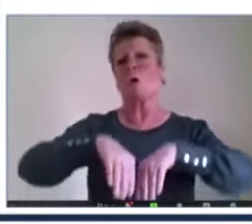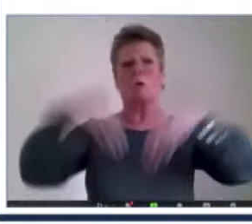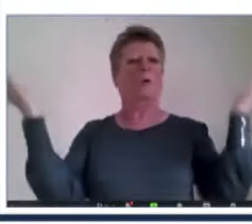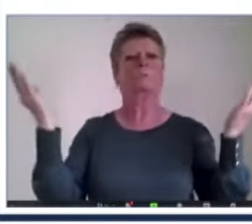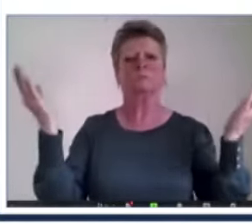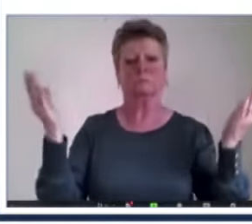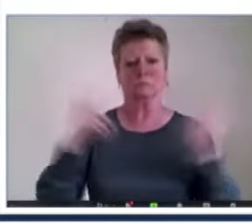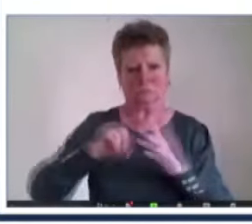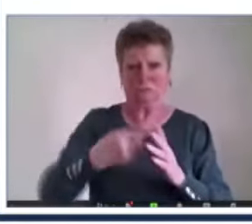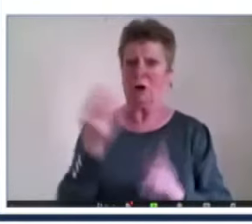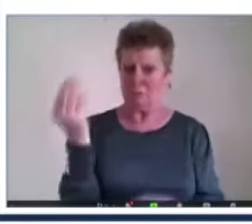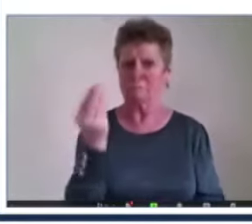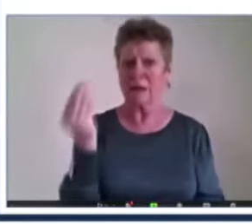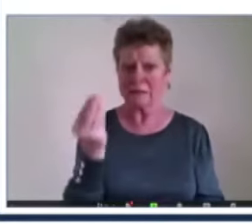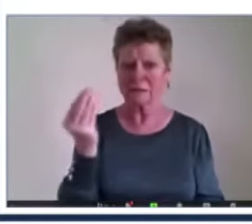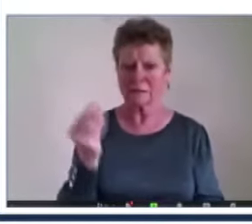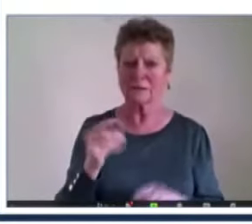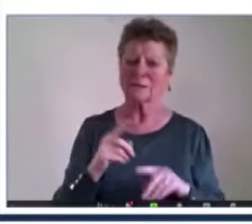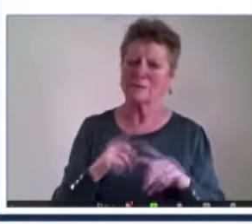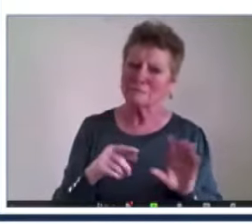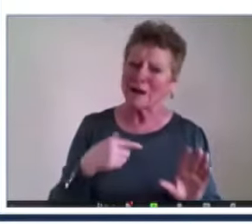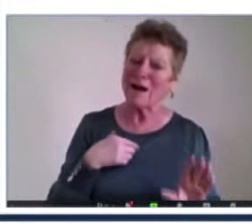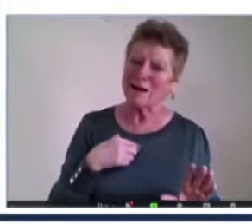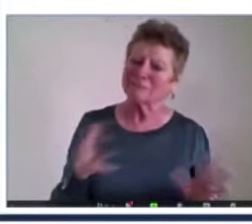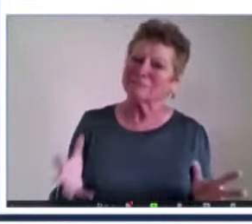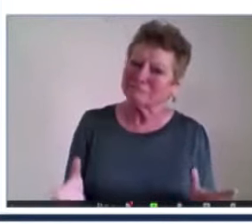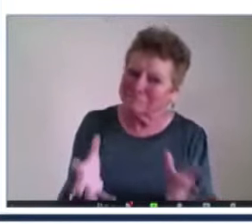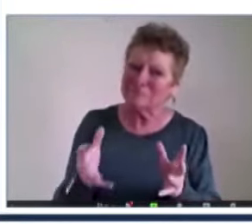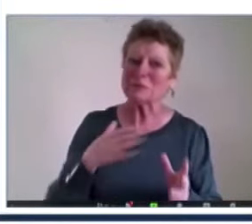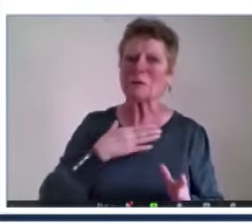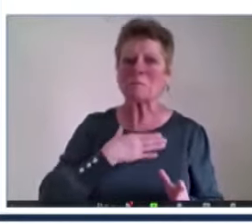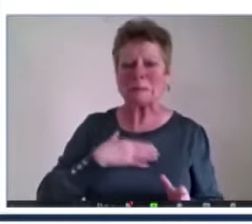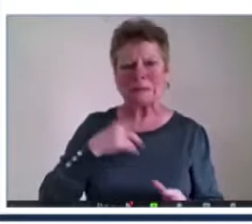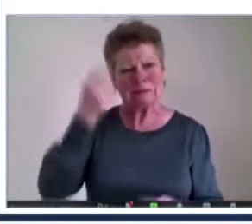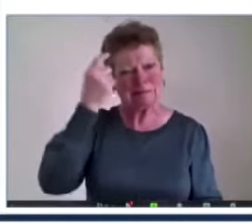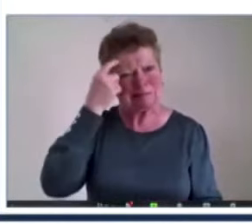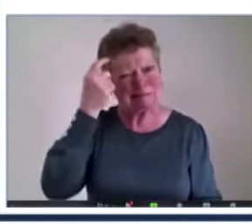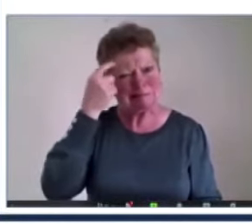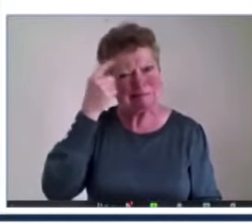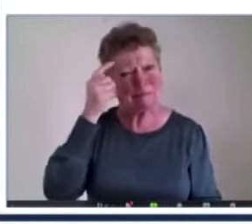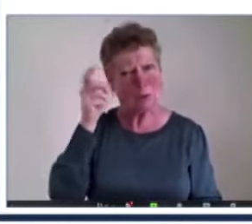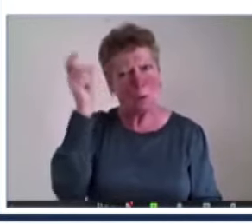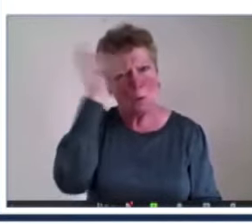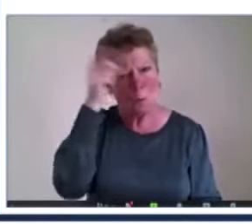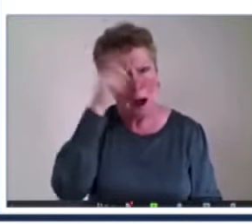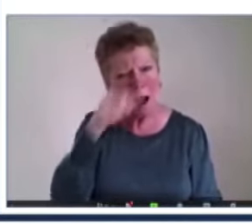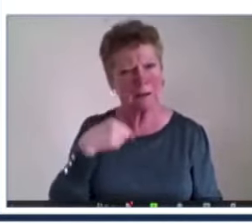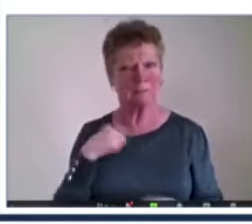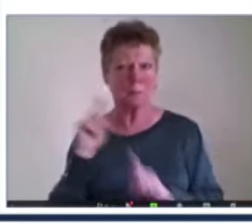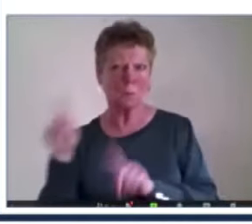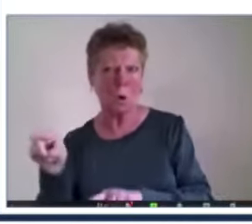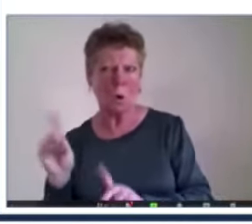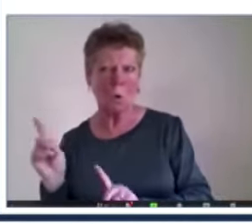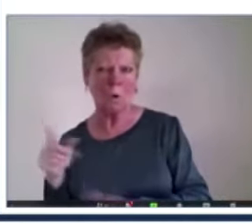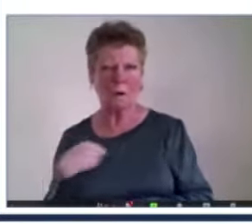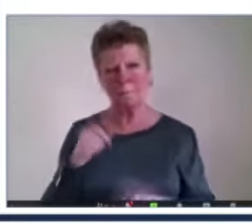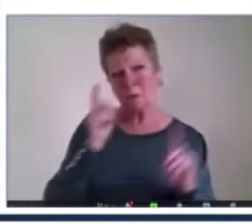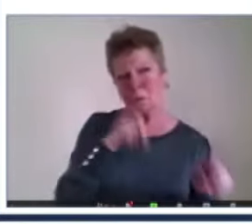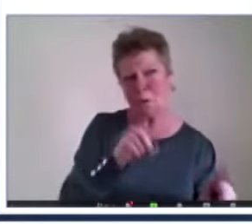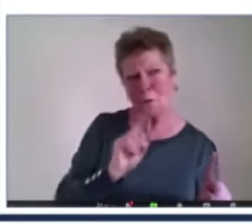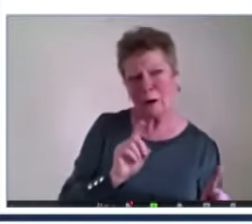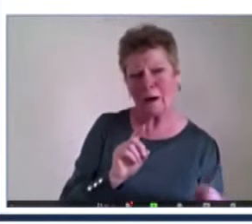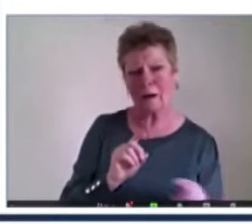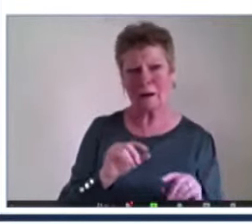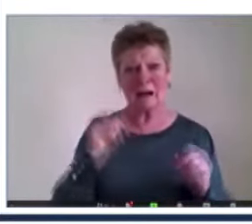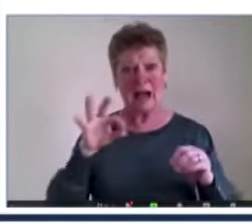Monday, but I still strongly recommend that people make careful choices about where you go and that you avoid the kind of